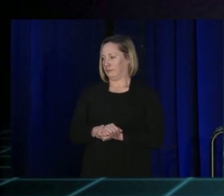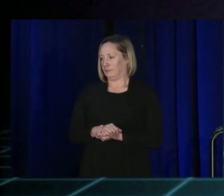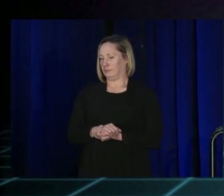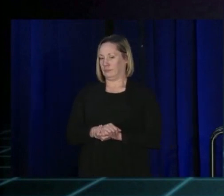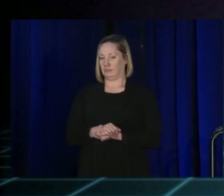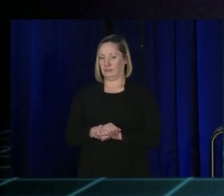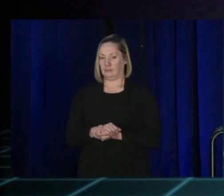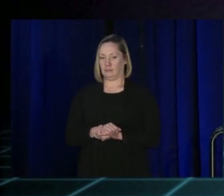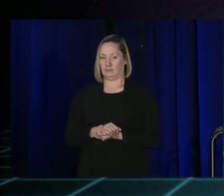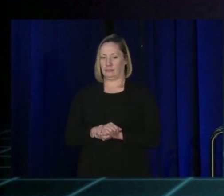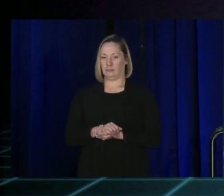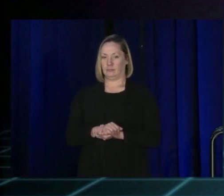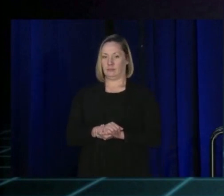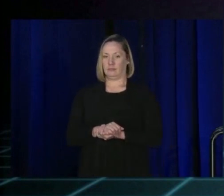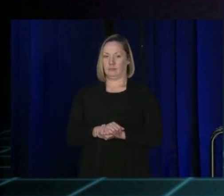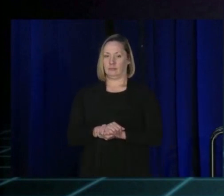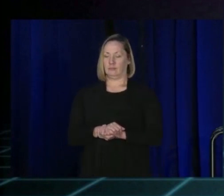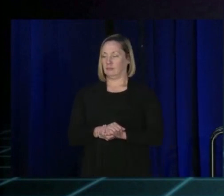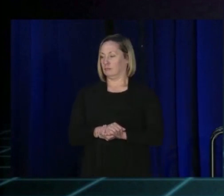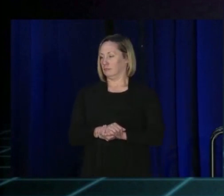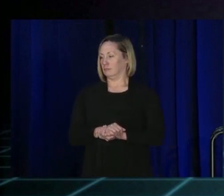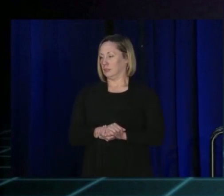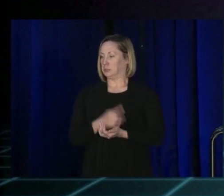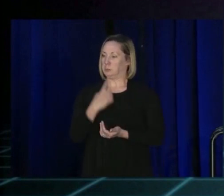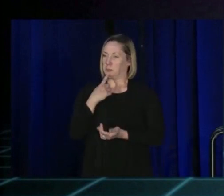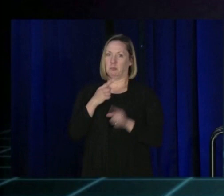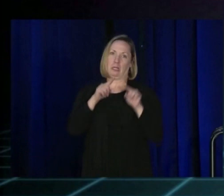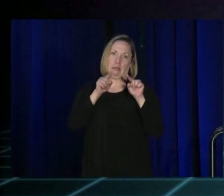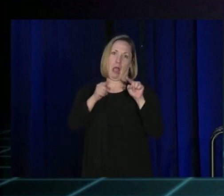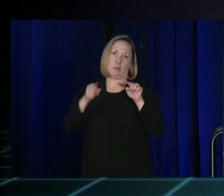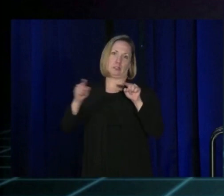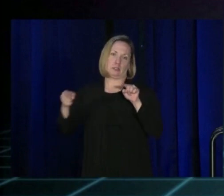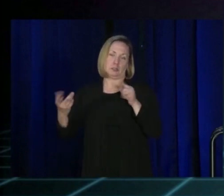let's just make it commas, I guess. Commas.